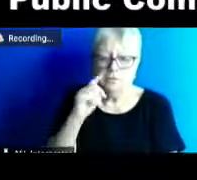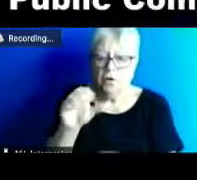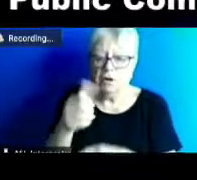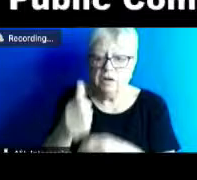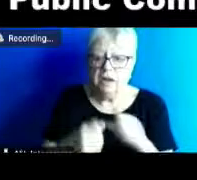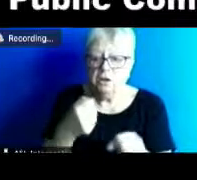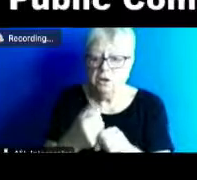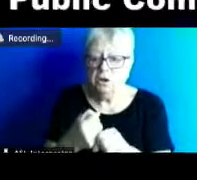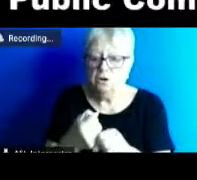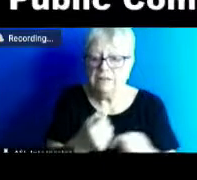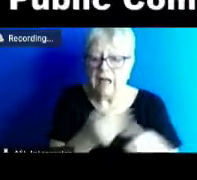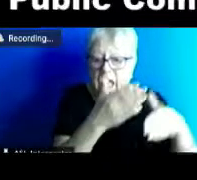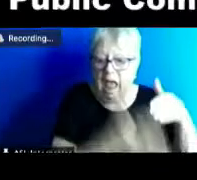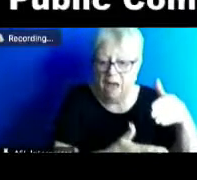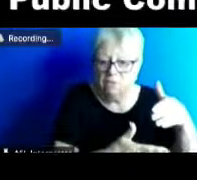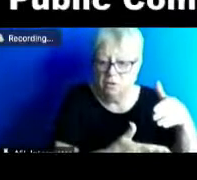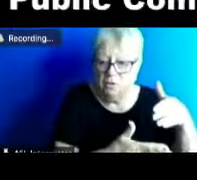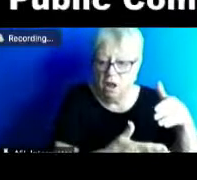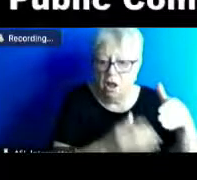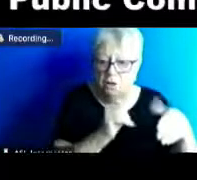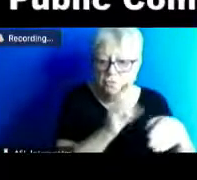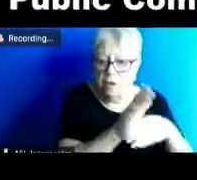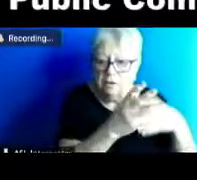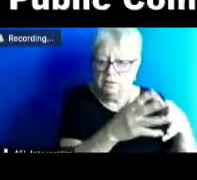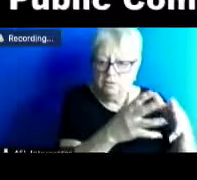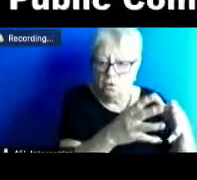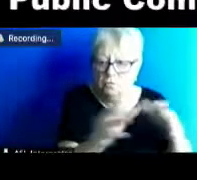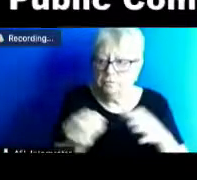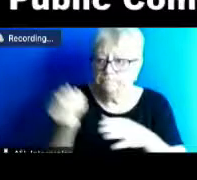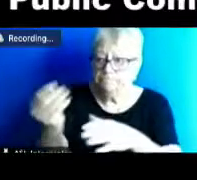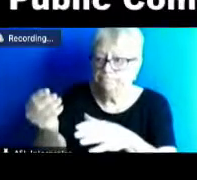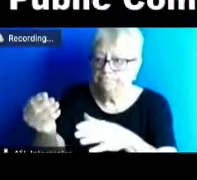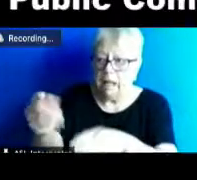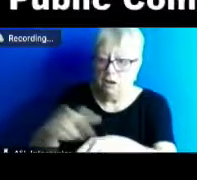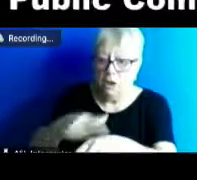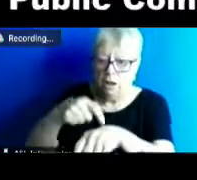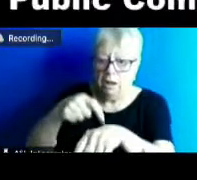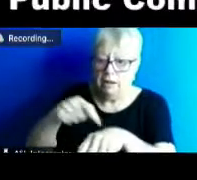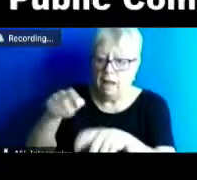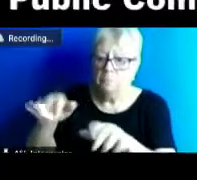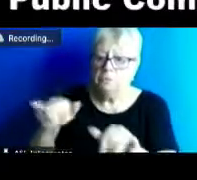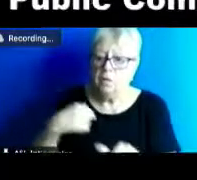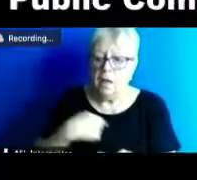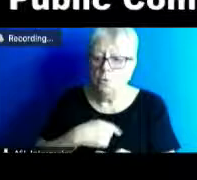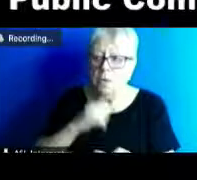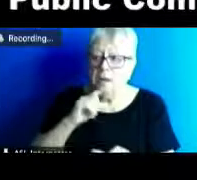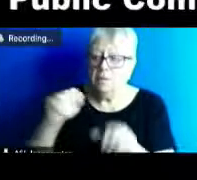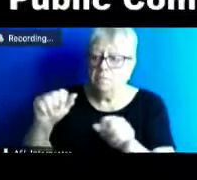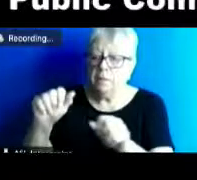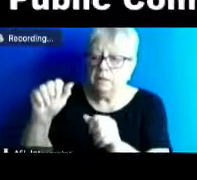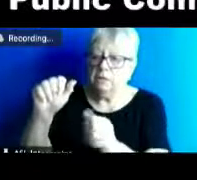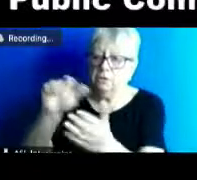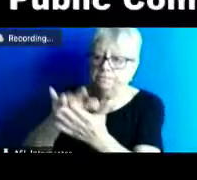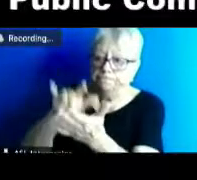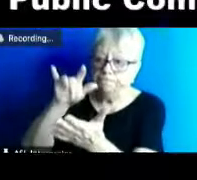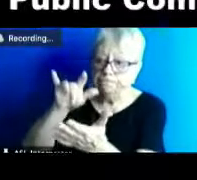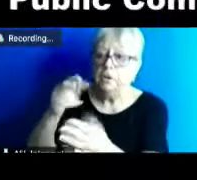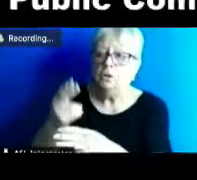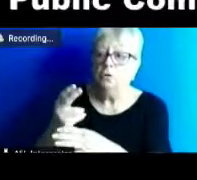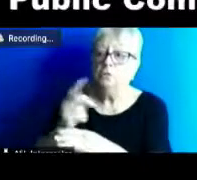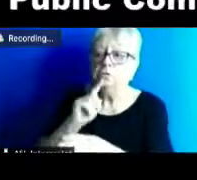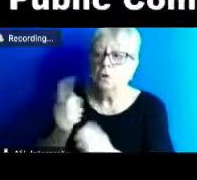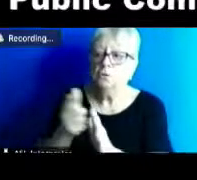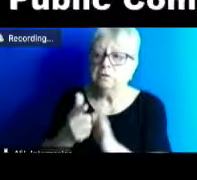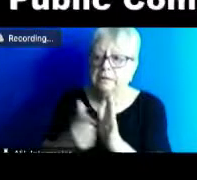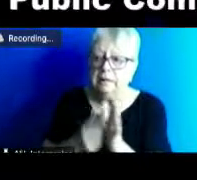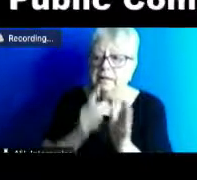contract to assure that this commission and the next commission have access to the legal working papers of any litigation